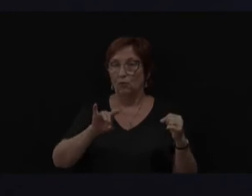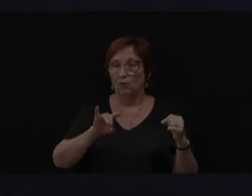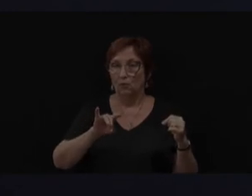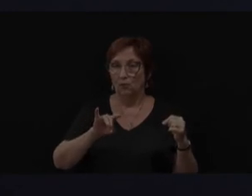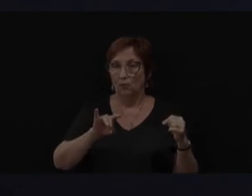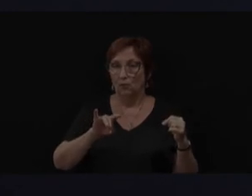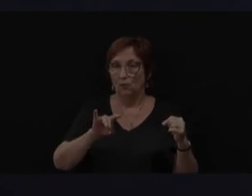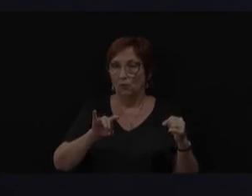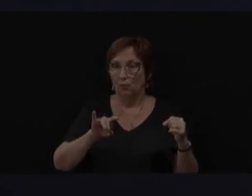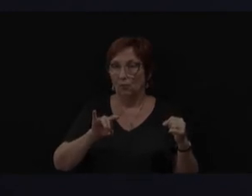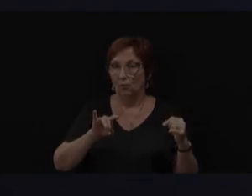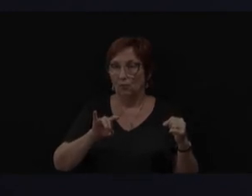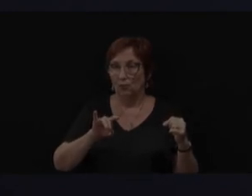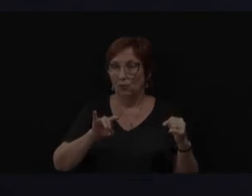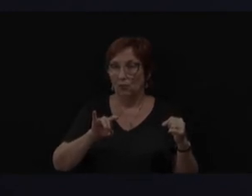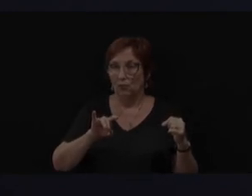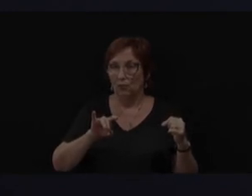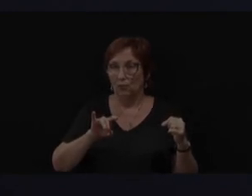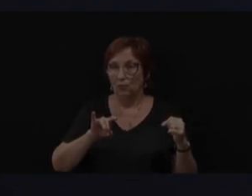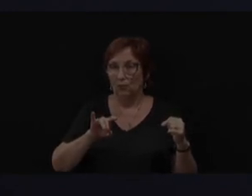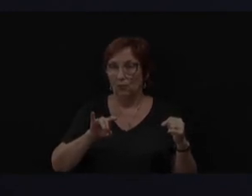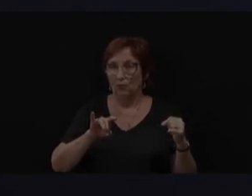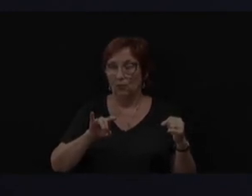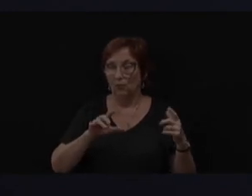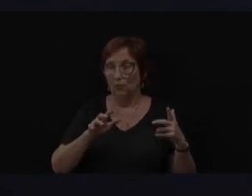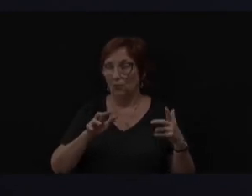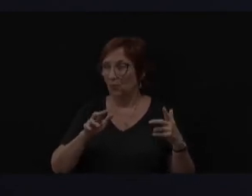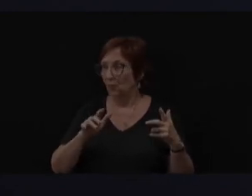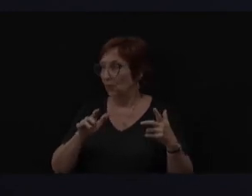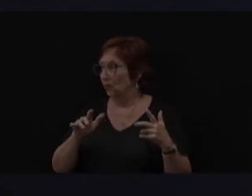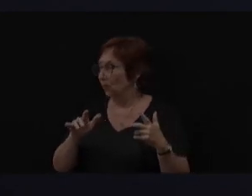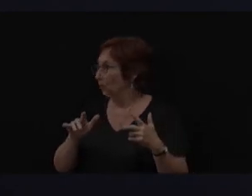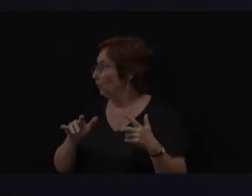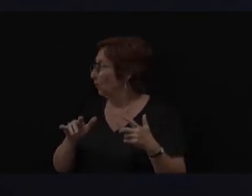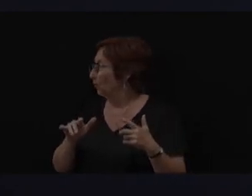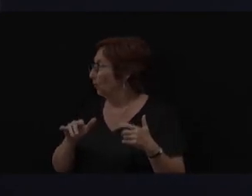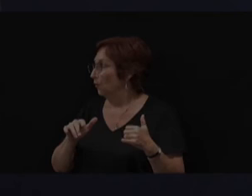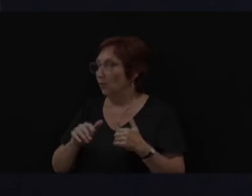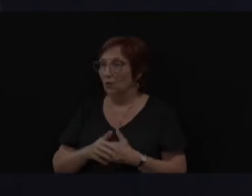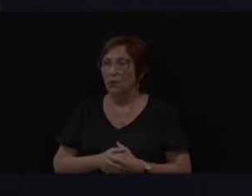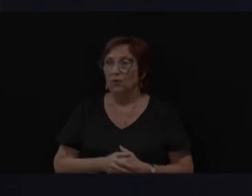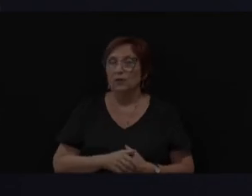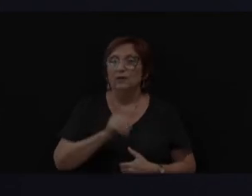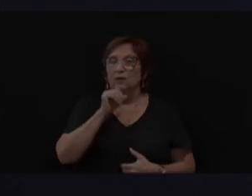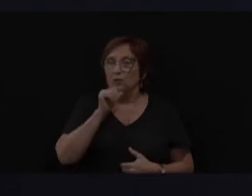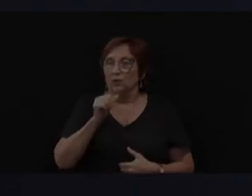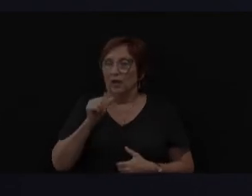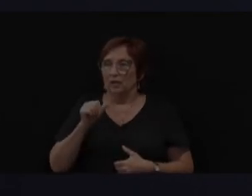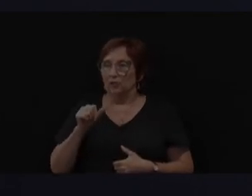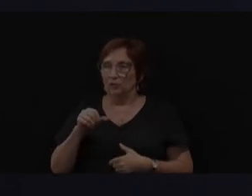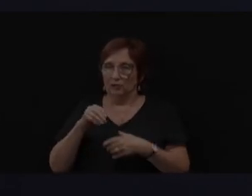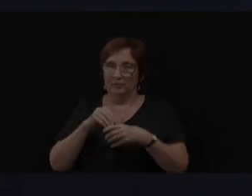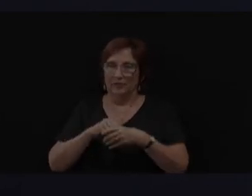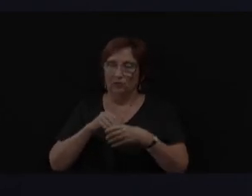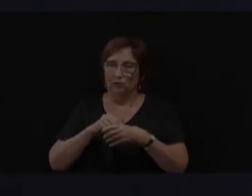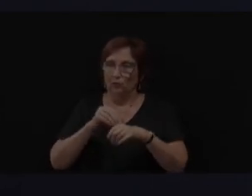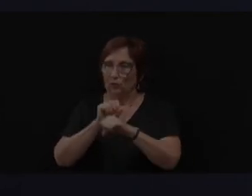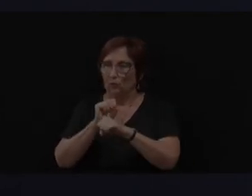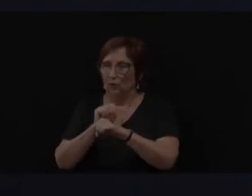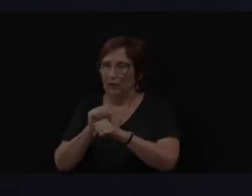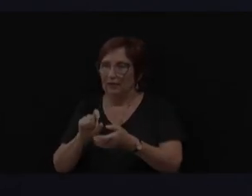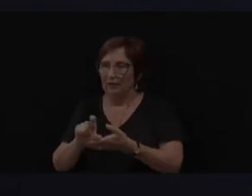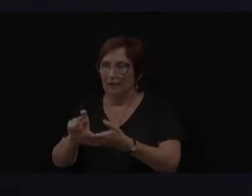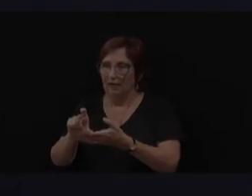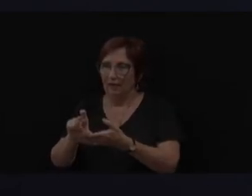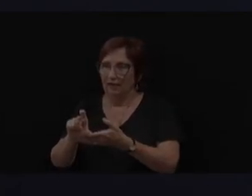You can go ahead and rubber band those. We're not going to put these into your working deck yet, but we're going to talk about